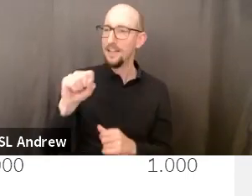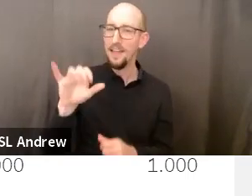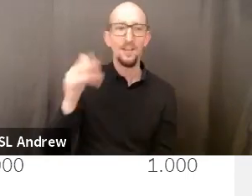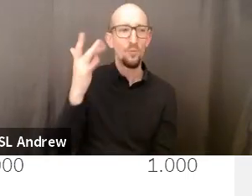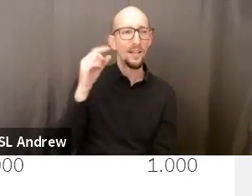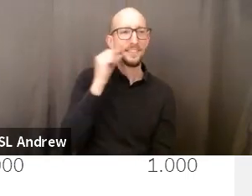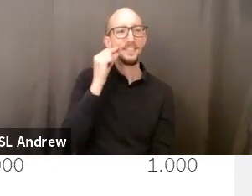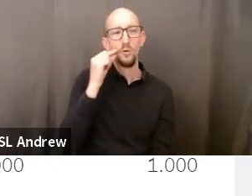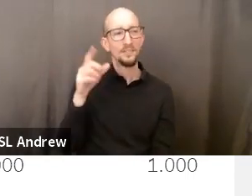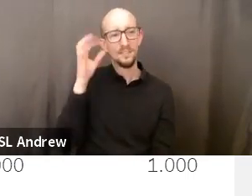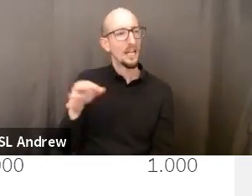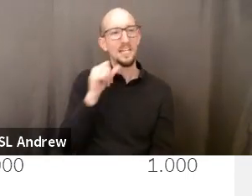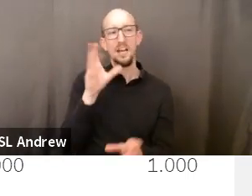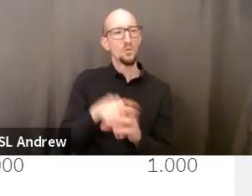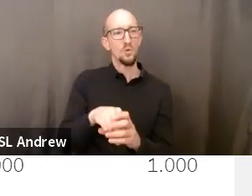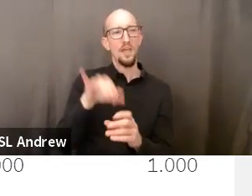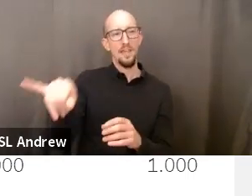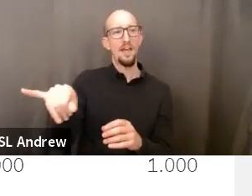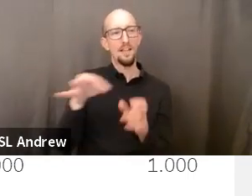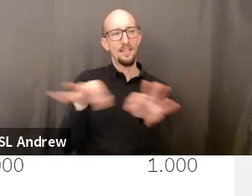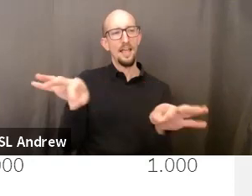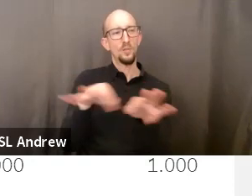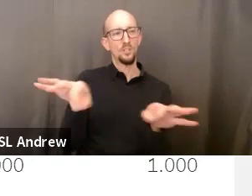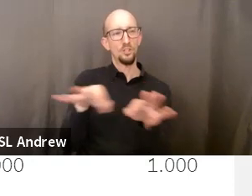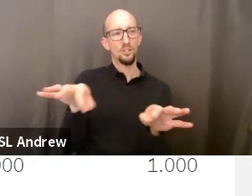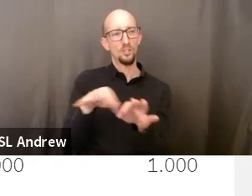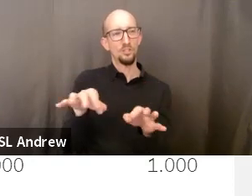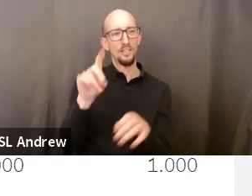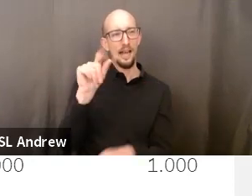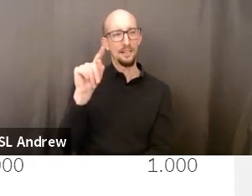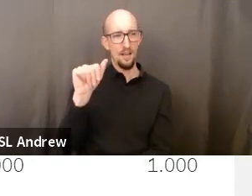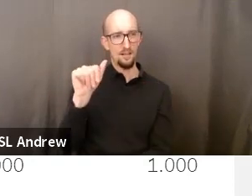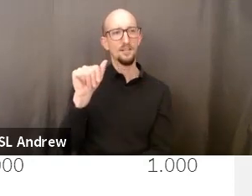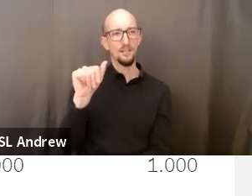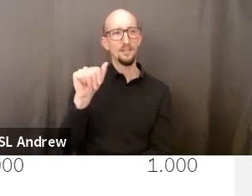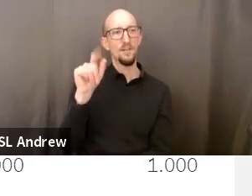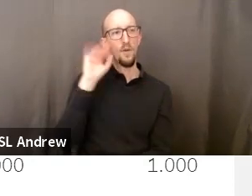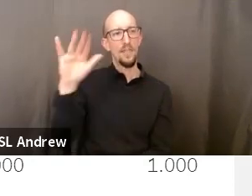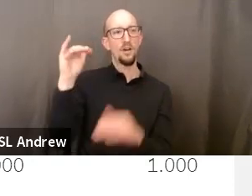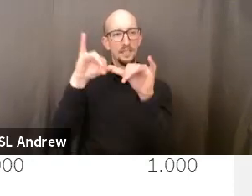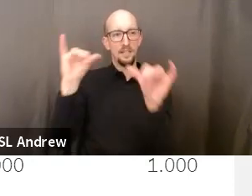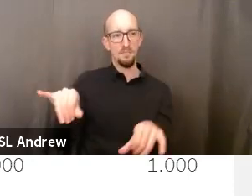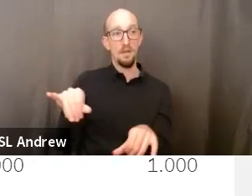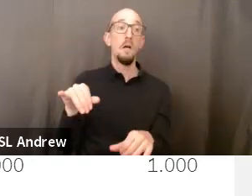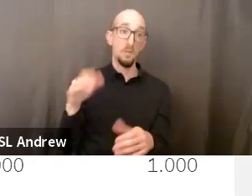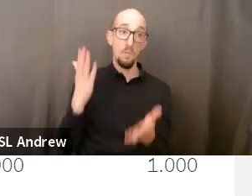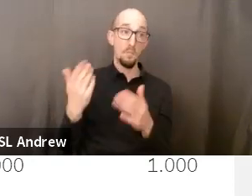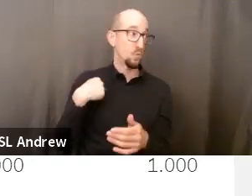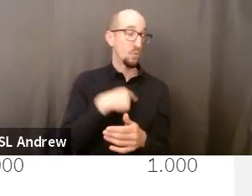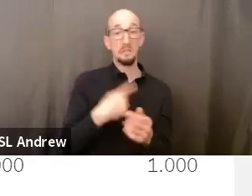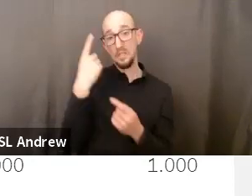include in their tier version. So that might be a consideration here.